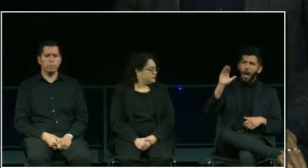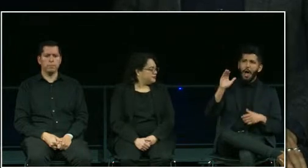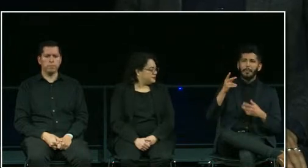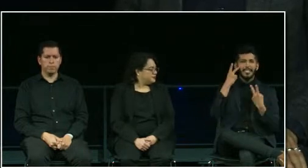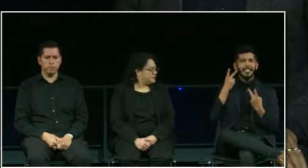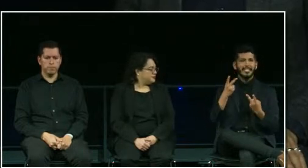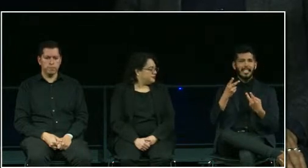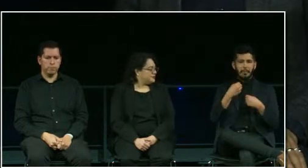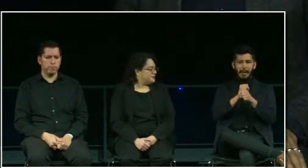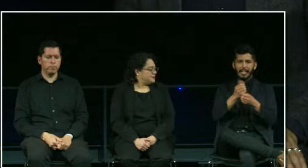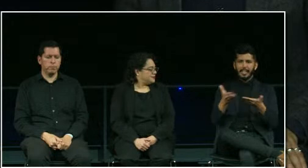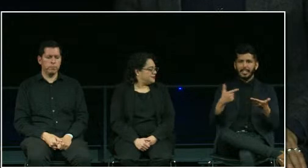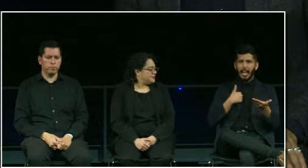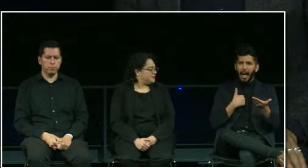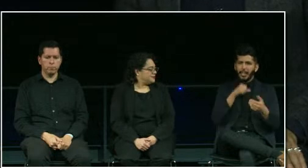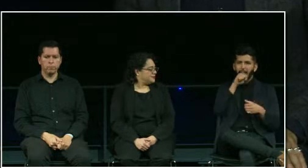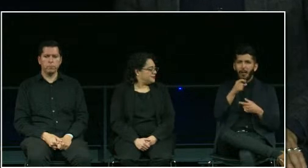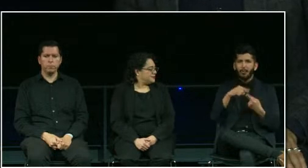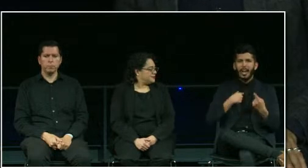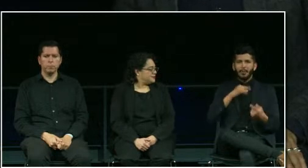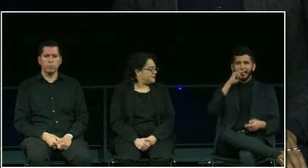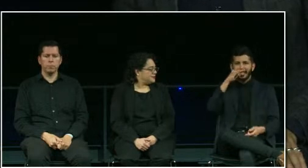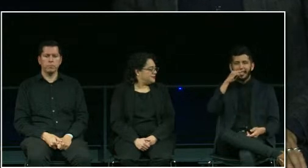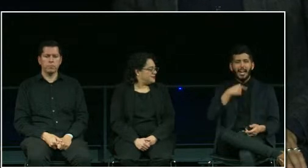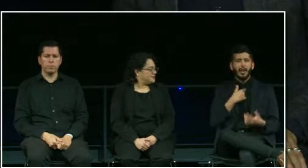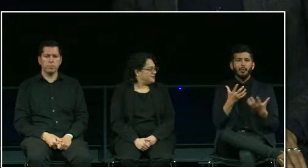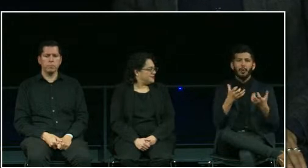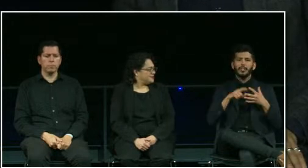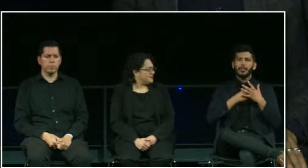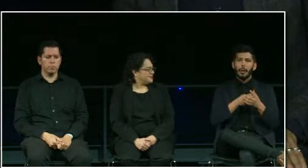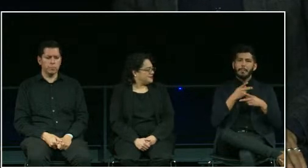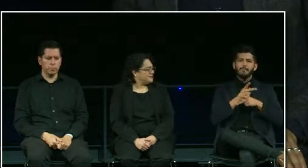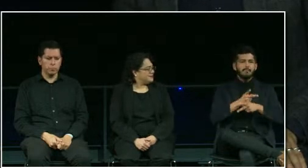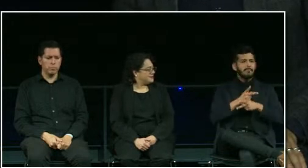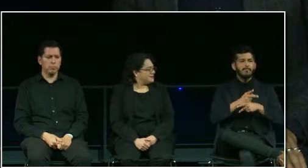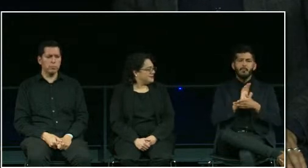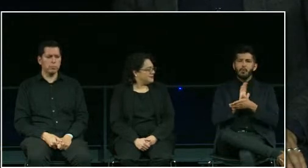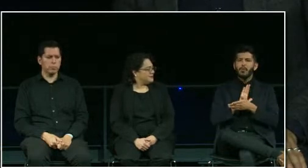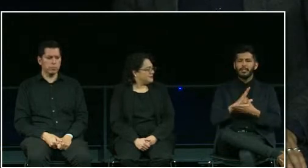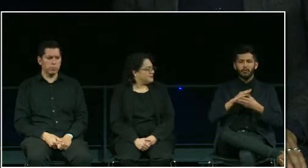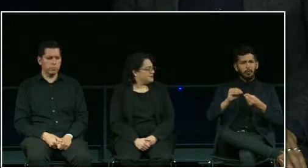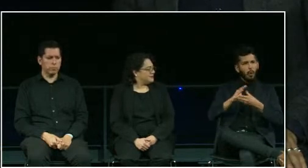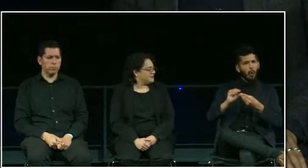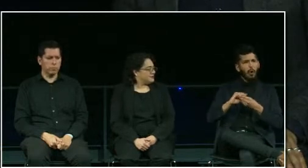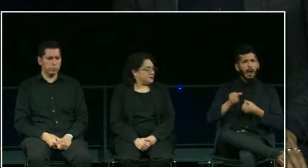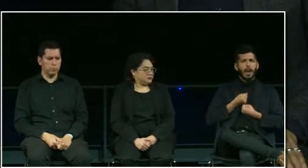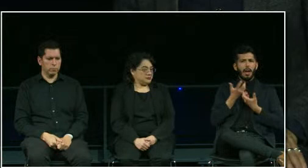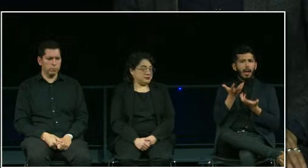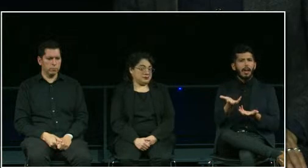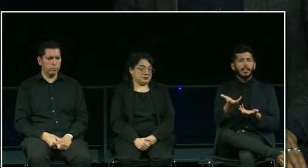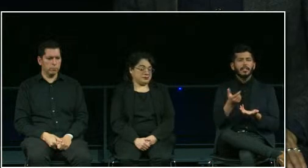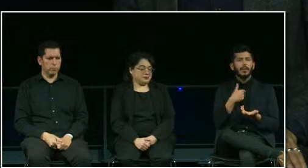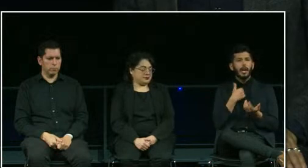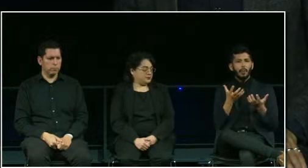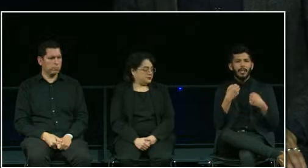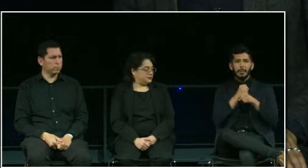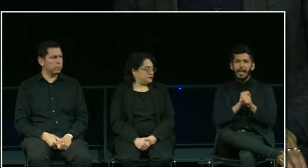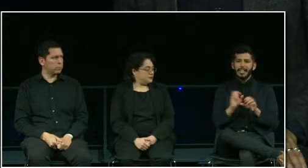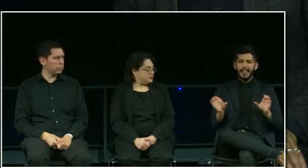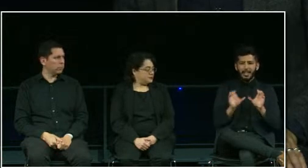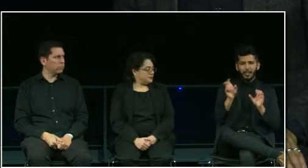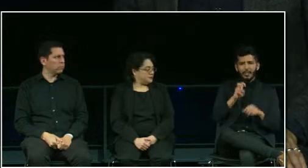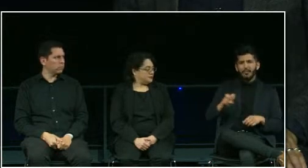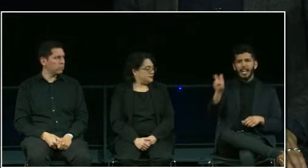kid. And it made me want to make movies and tell stories. And so I wanted to make an action-adventure genre film that